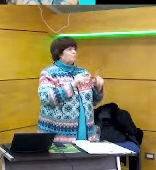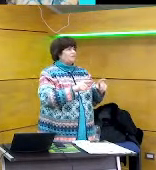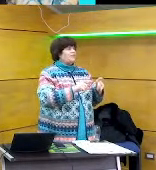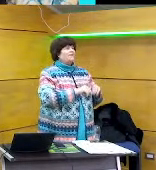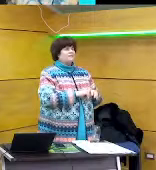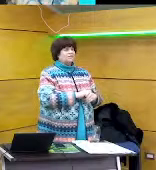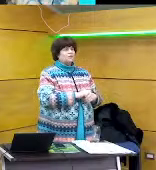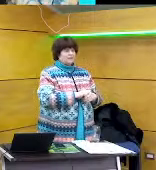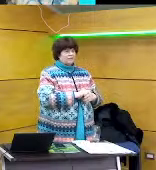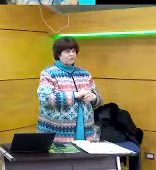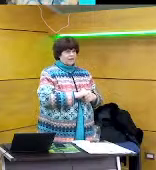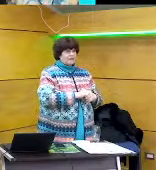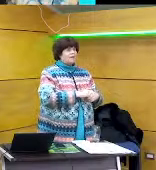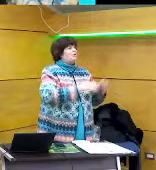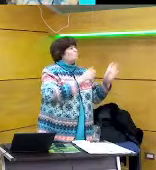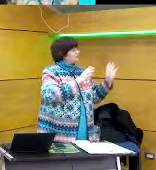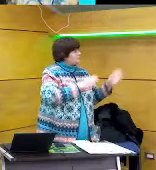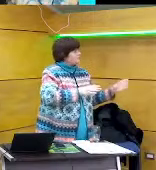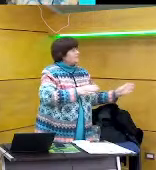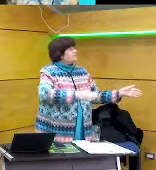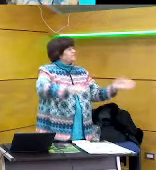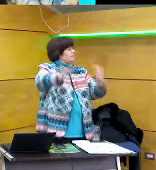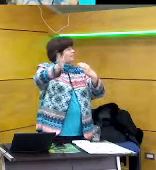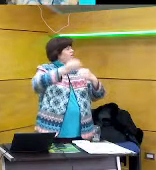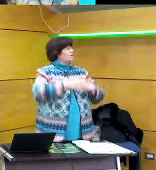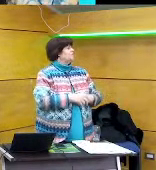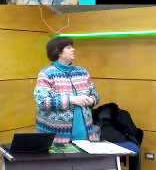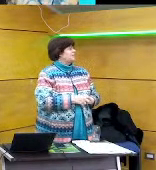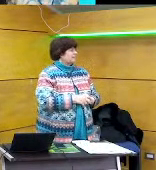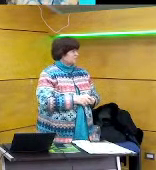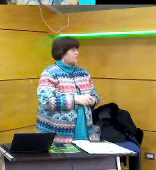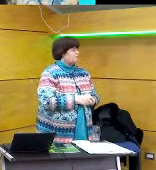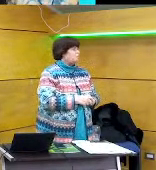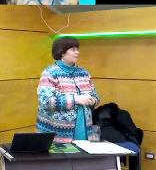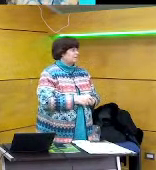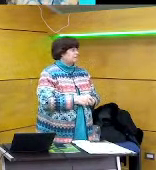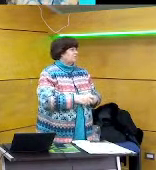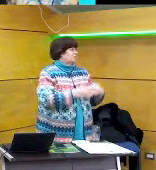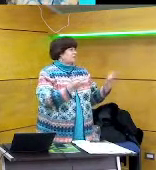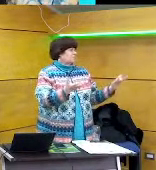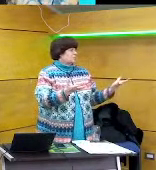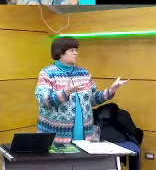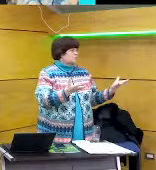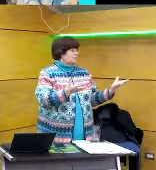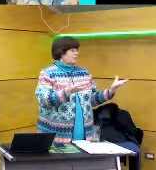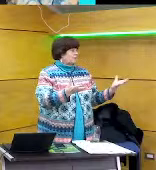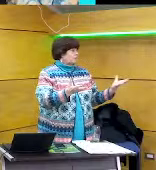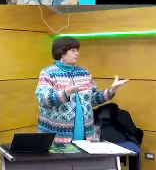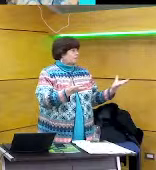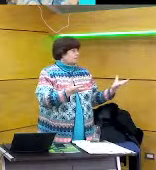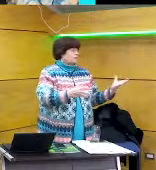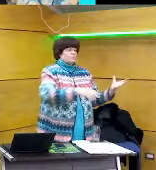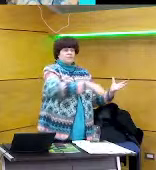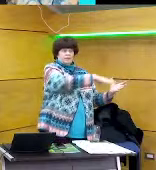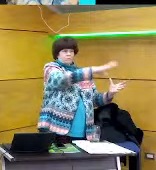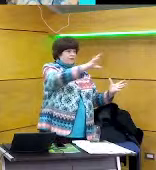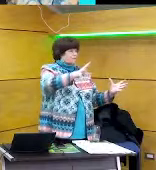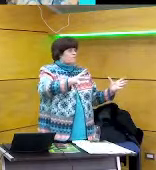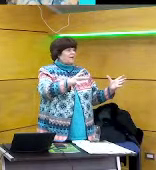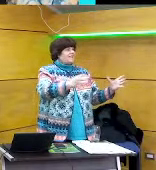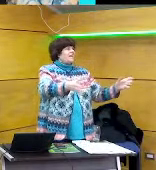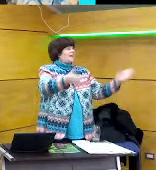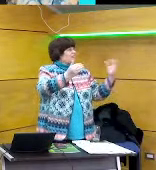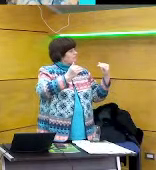can compete in the creative writing by just sending off an attached email of the story. So you did it